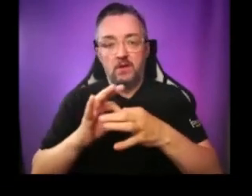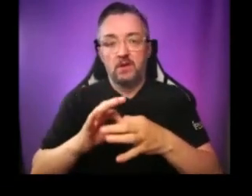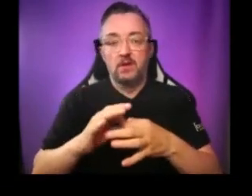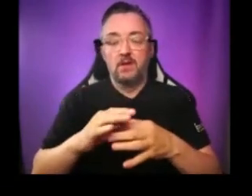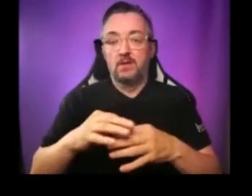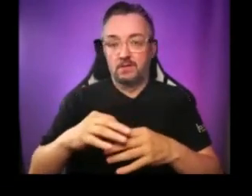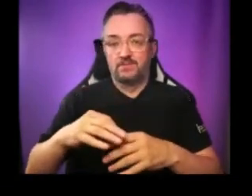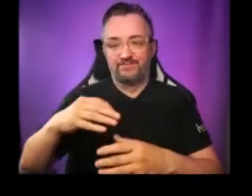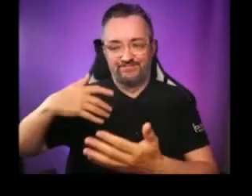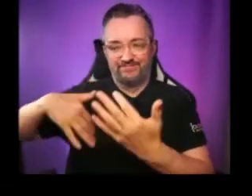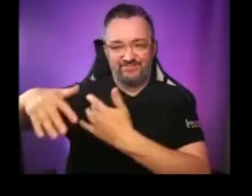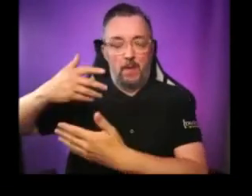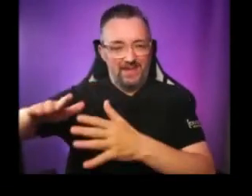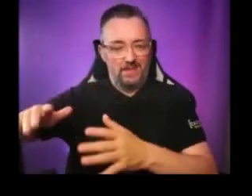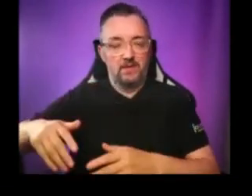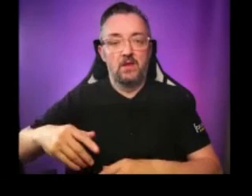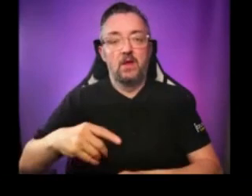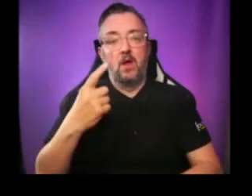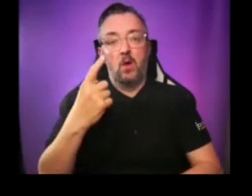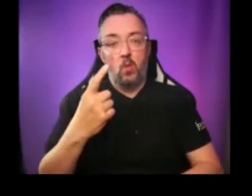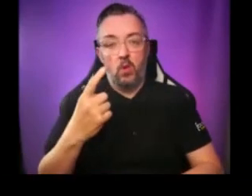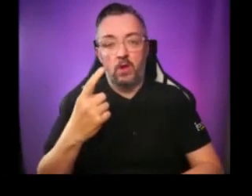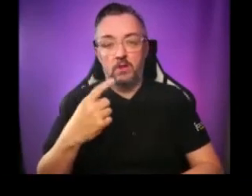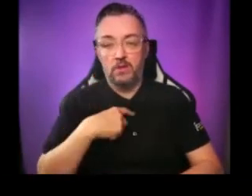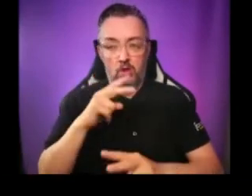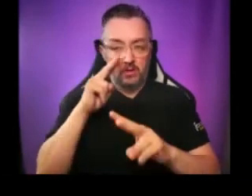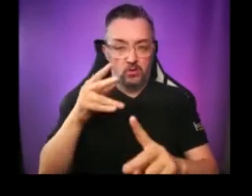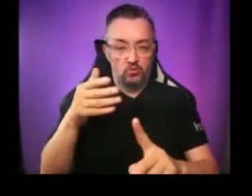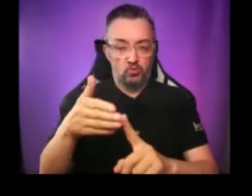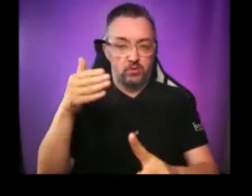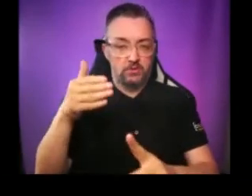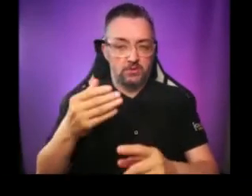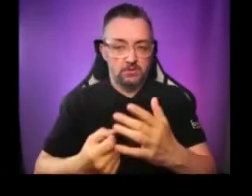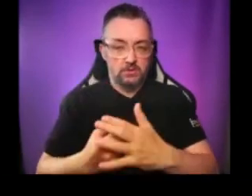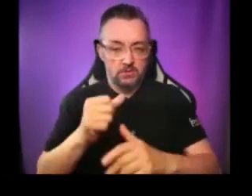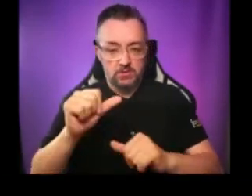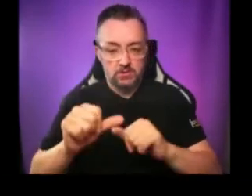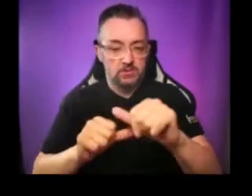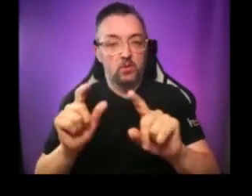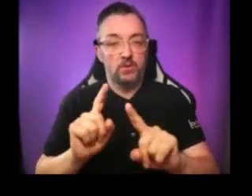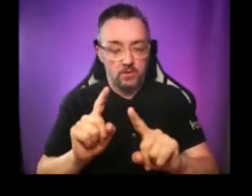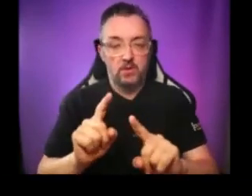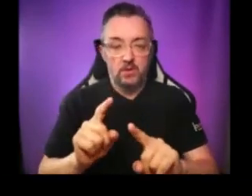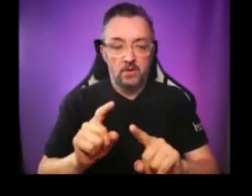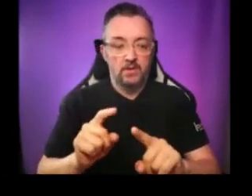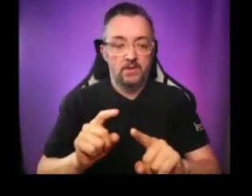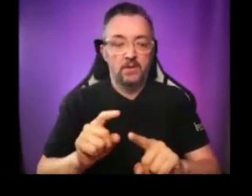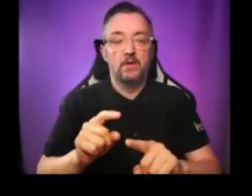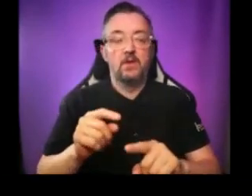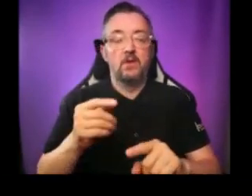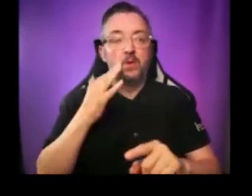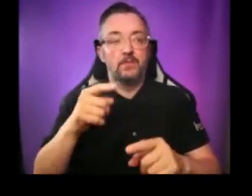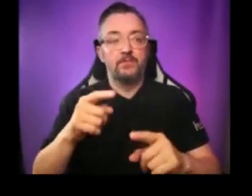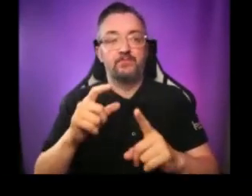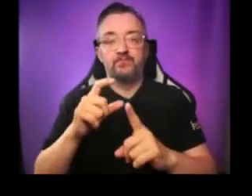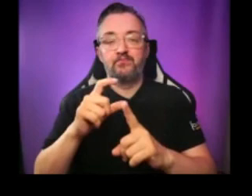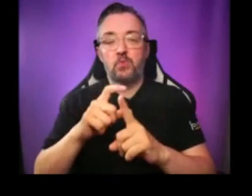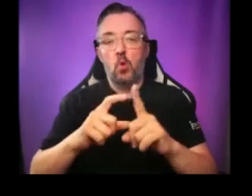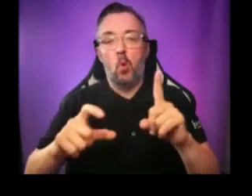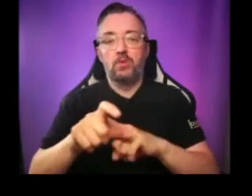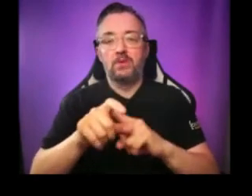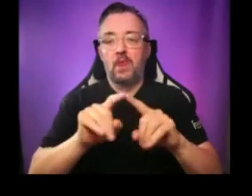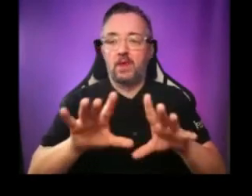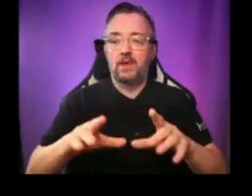And one of the trends that I've noticed is that they're in even communities such as the